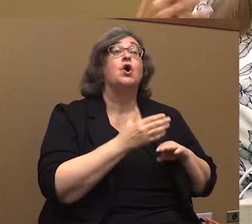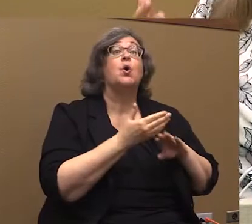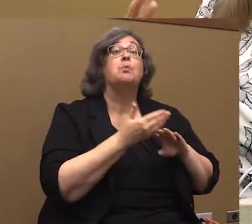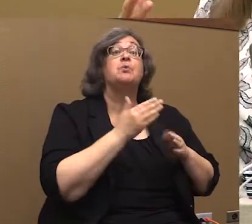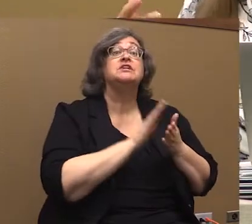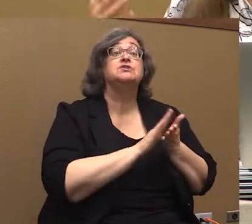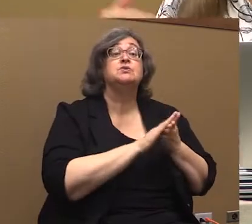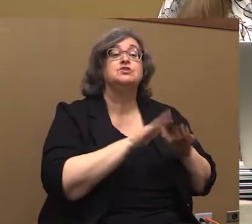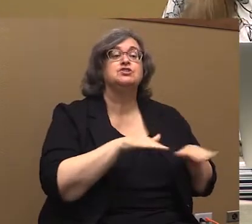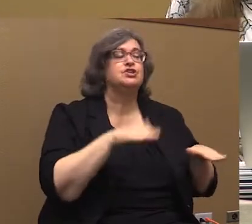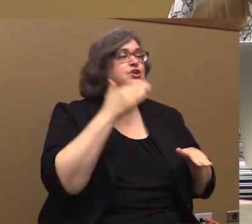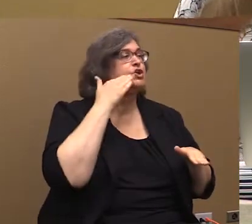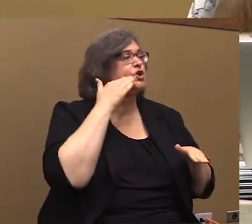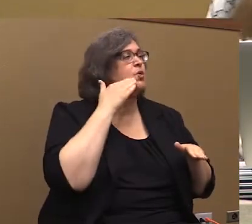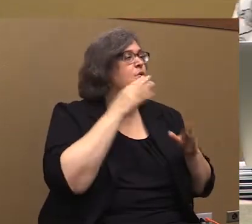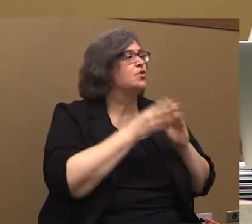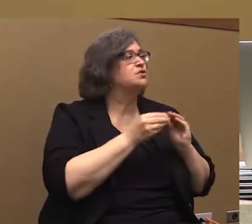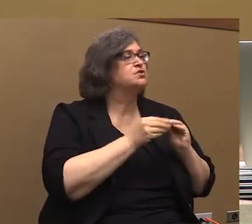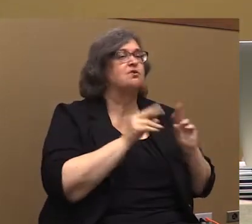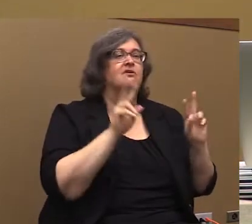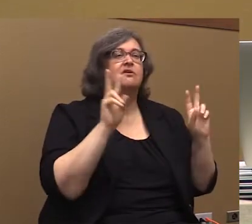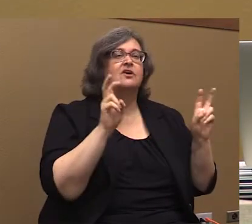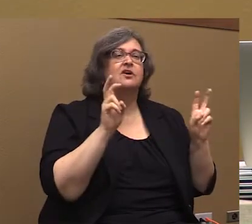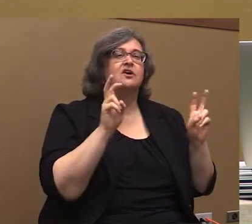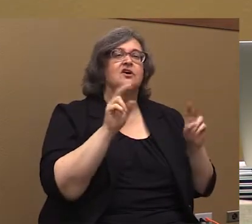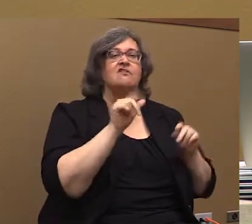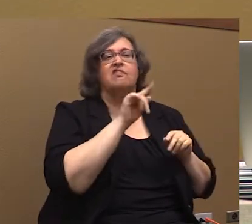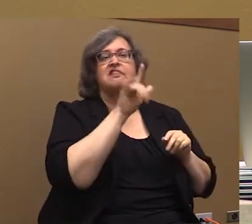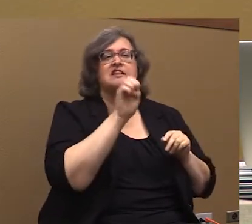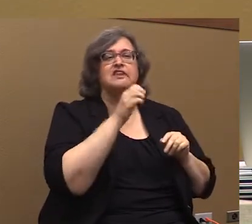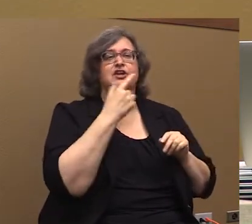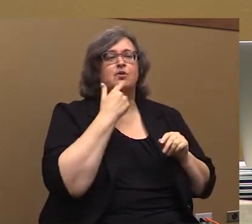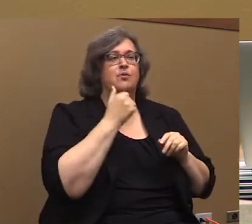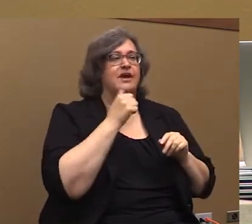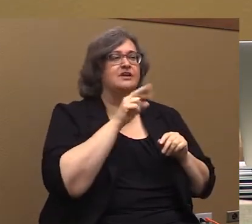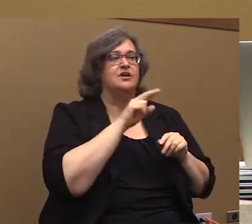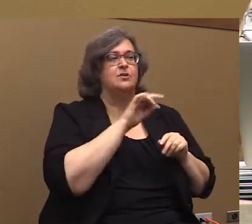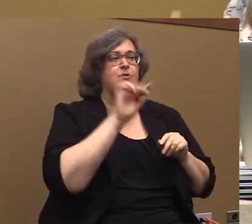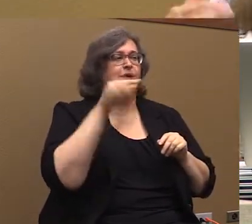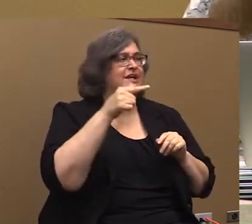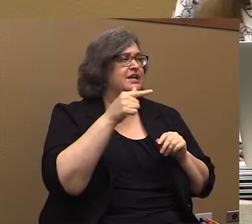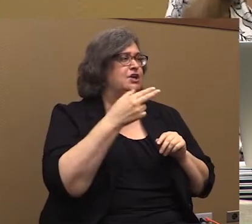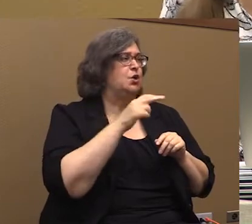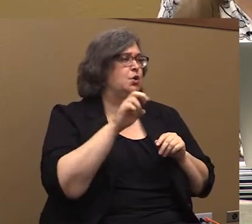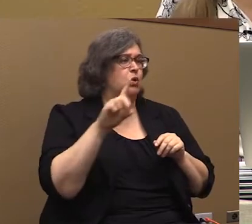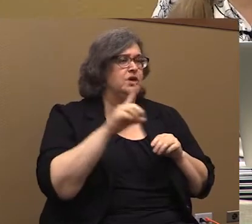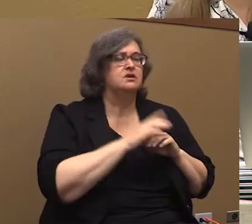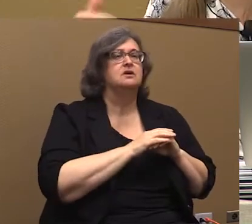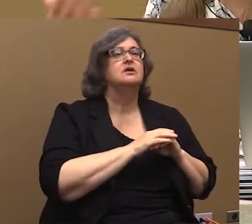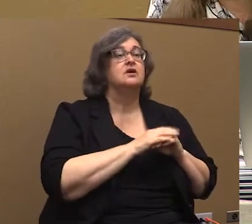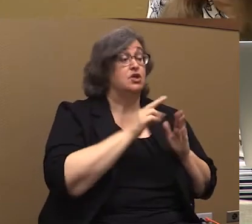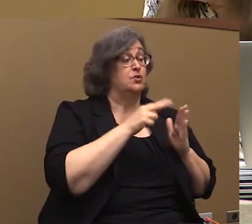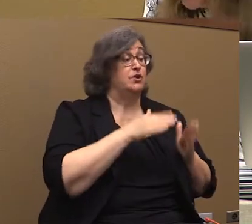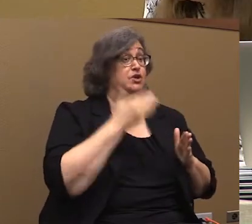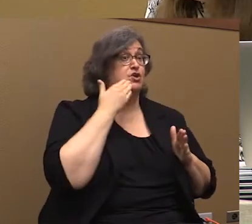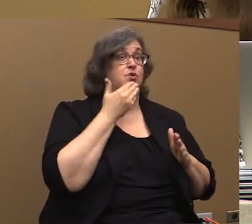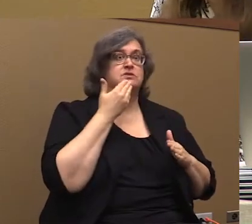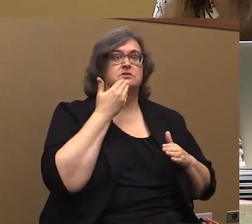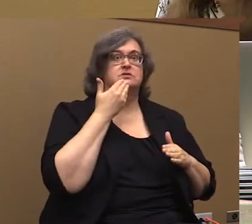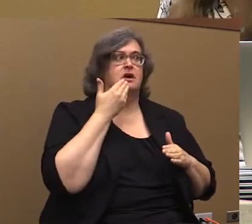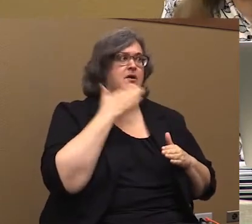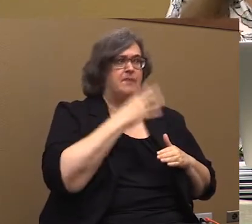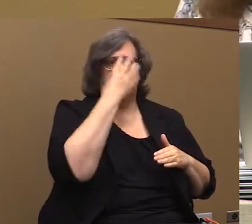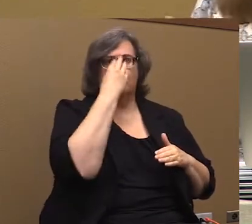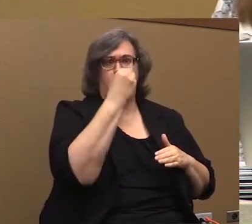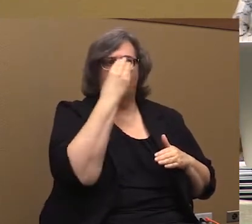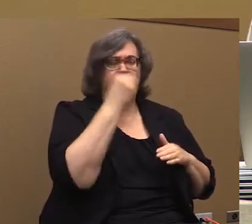preschoolers, like the story Little Red Riding Hood, and the reader knows that it's a big bad